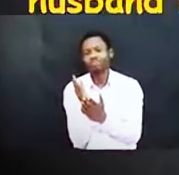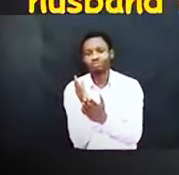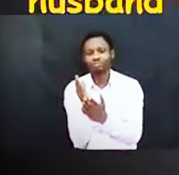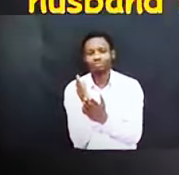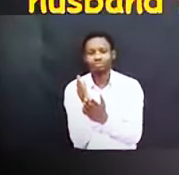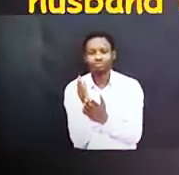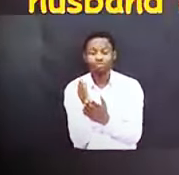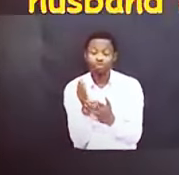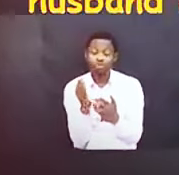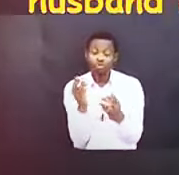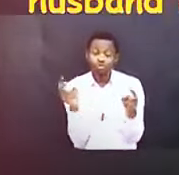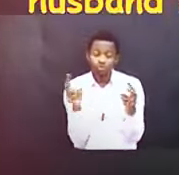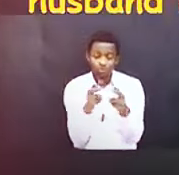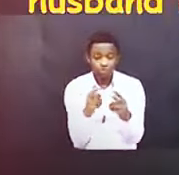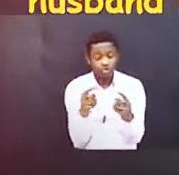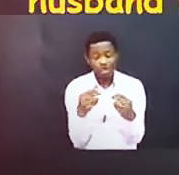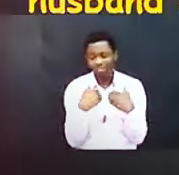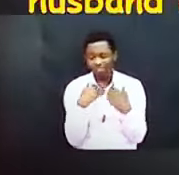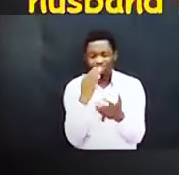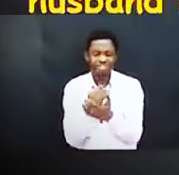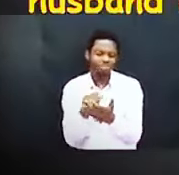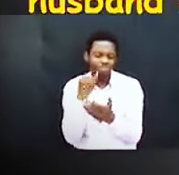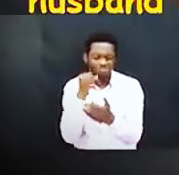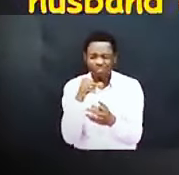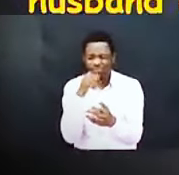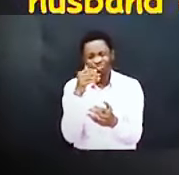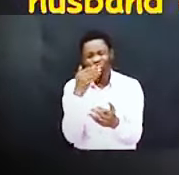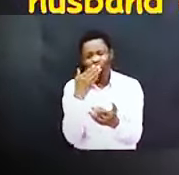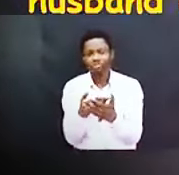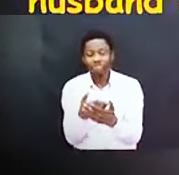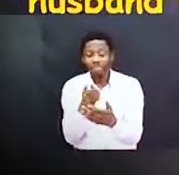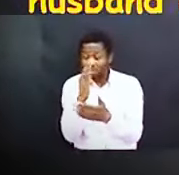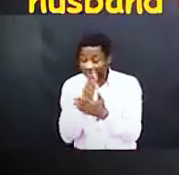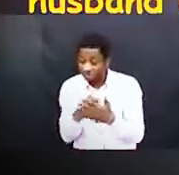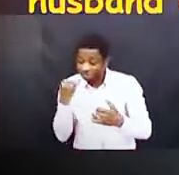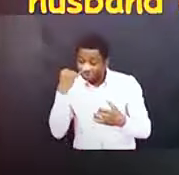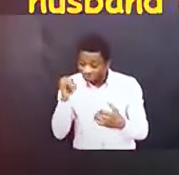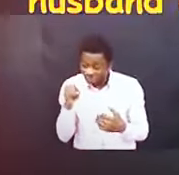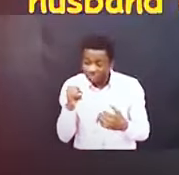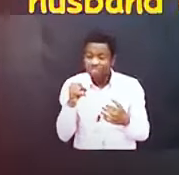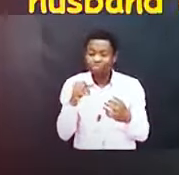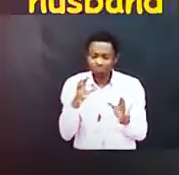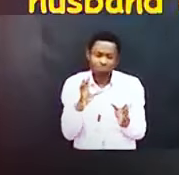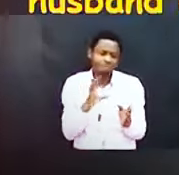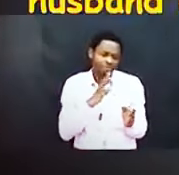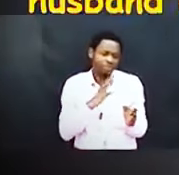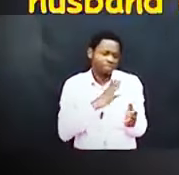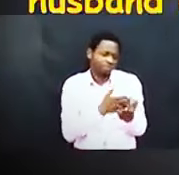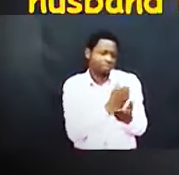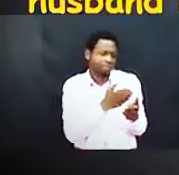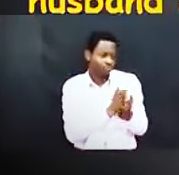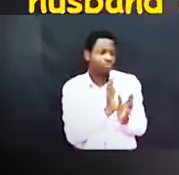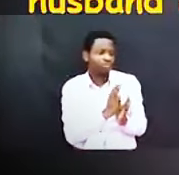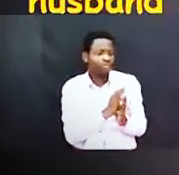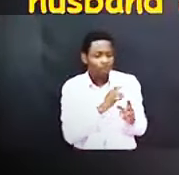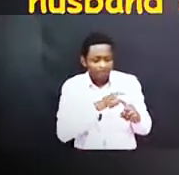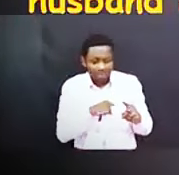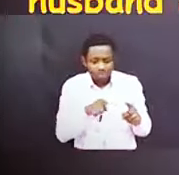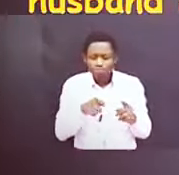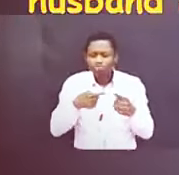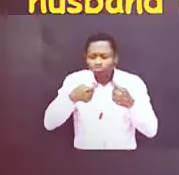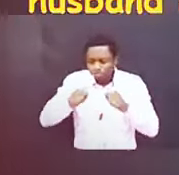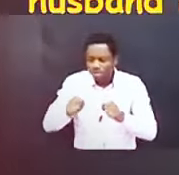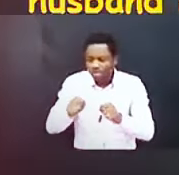certain jealousy that is unjust. Some are justifiable. And so try and avoid things that will make